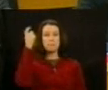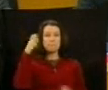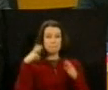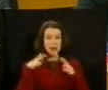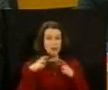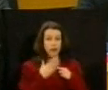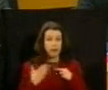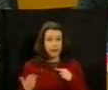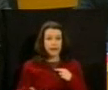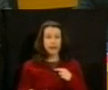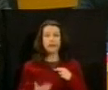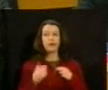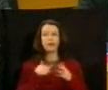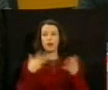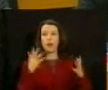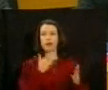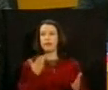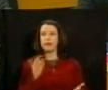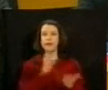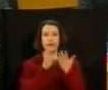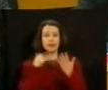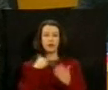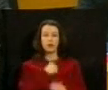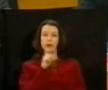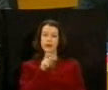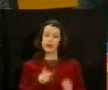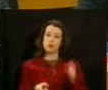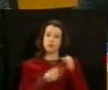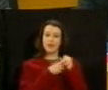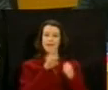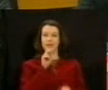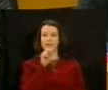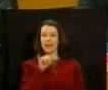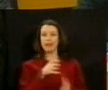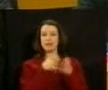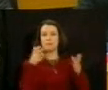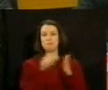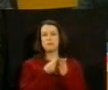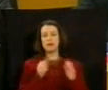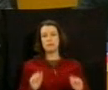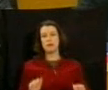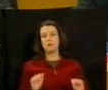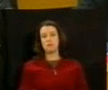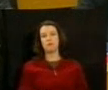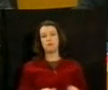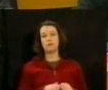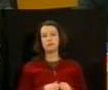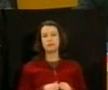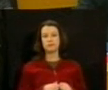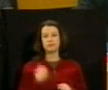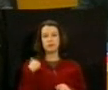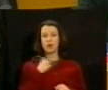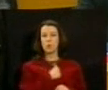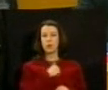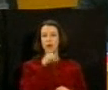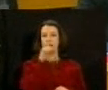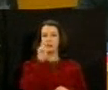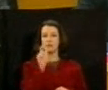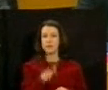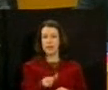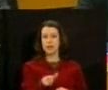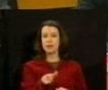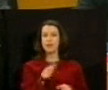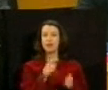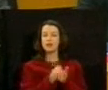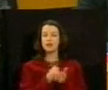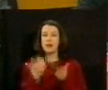we've got a lot of things that's facing us, and we need to save this county every penny that we can. We do not need to waste